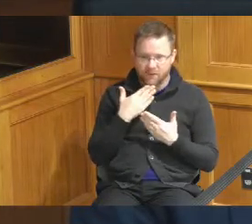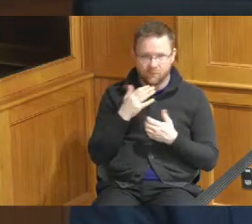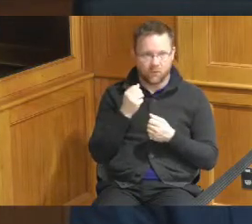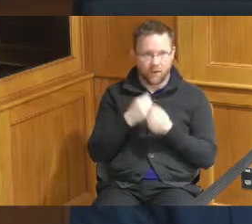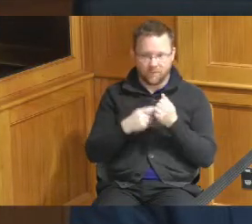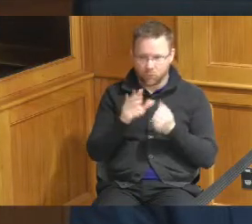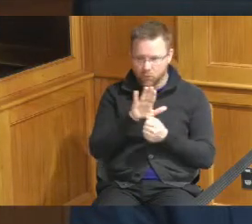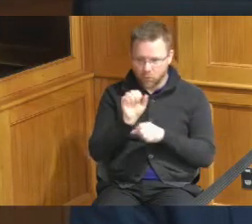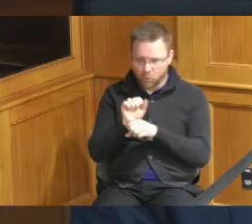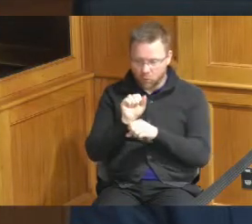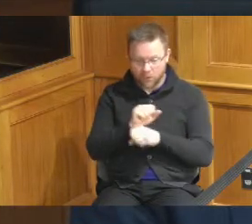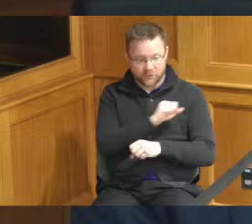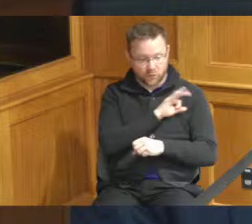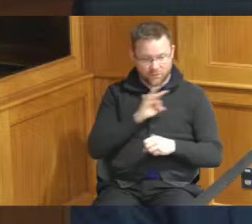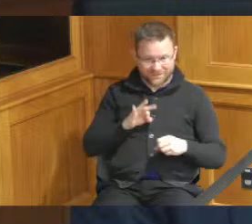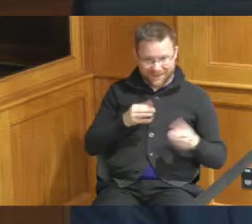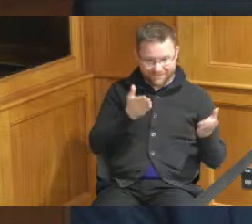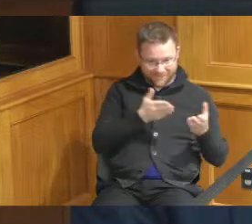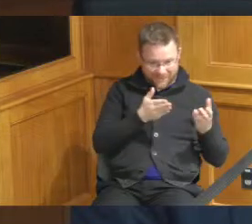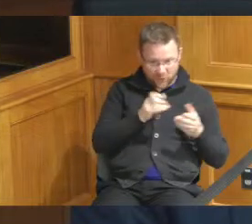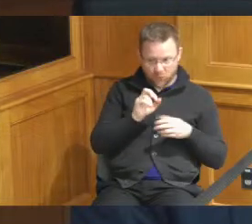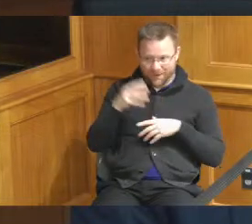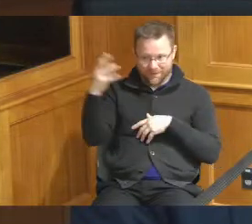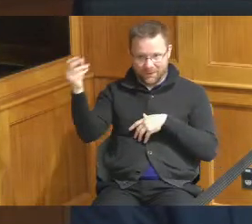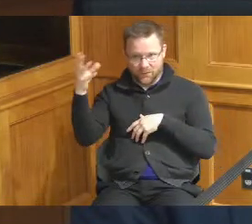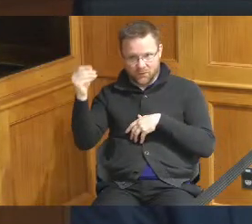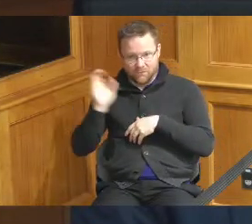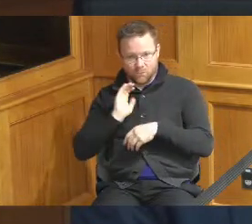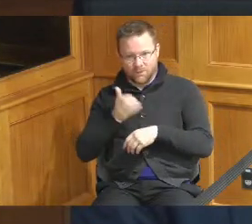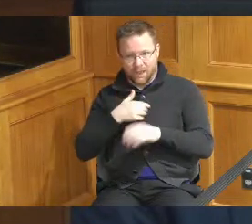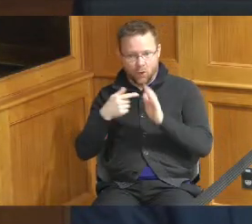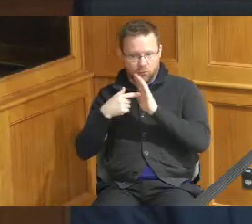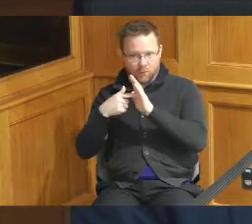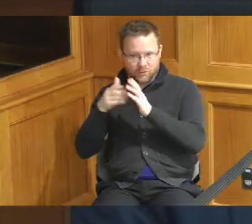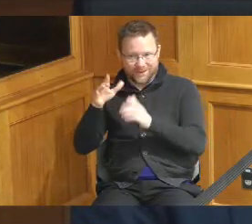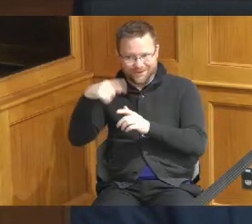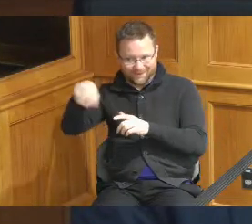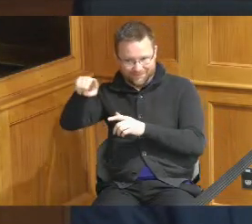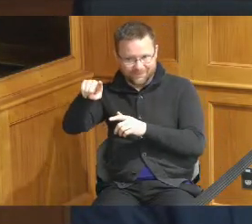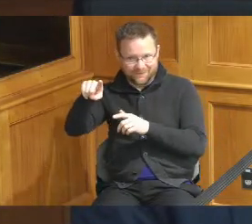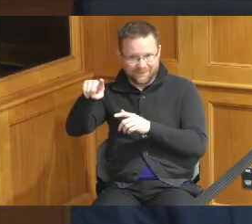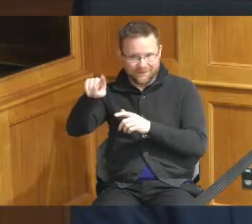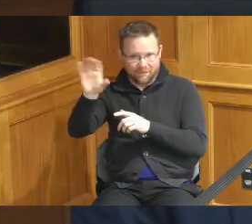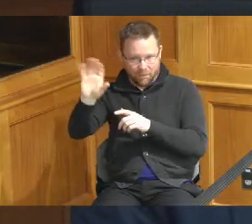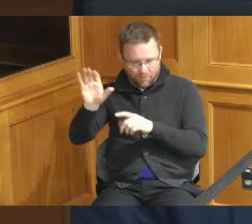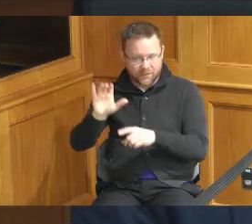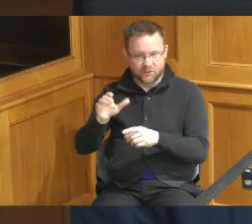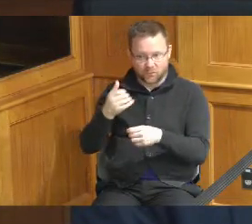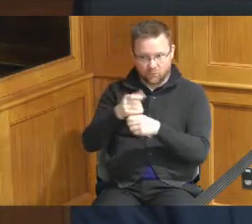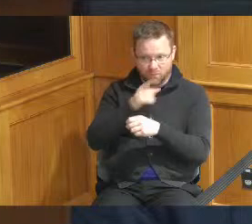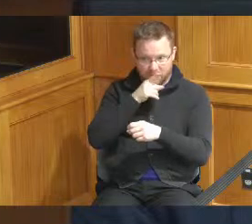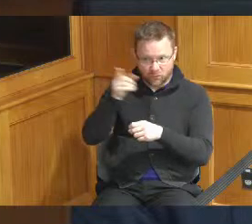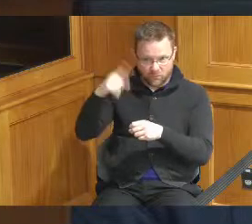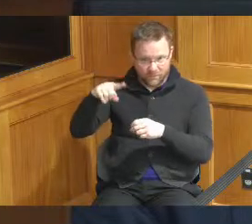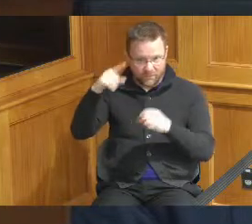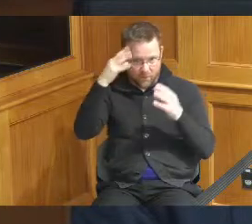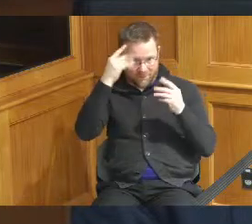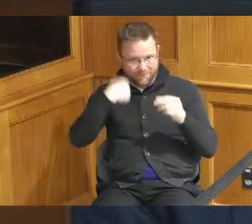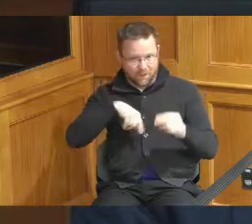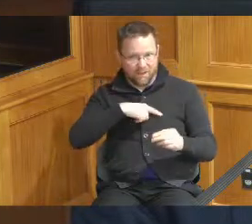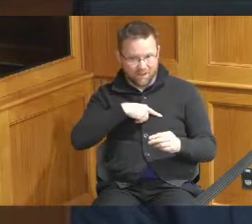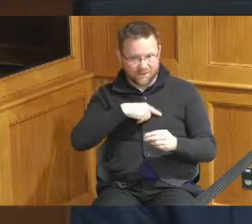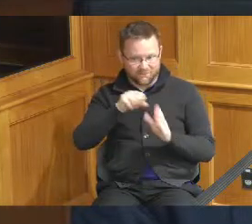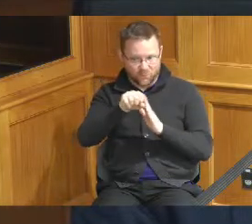done internally with staff and externally with the delegation to make sure that we're on the radar for those state